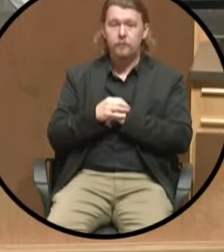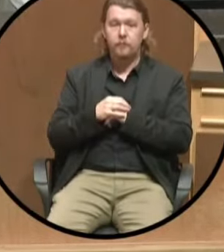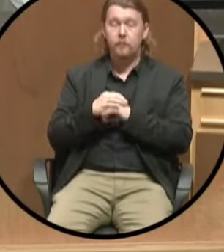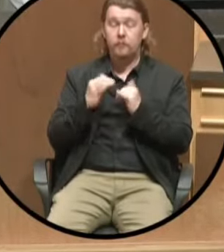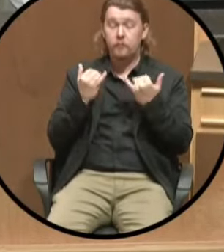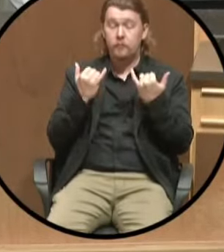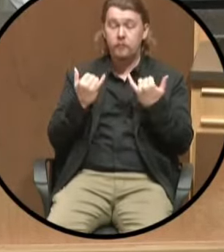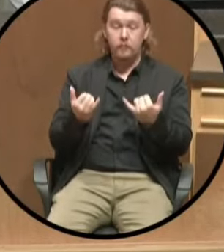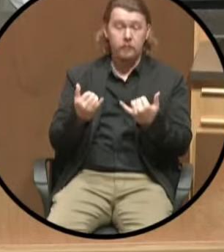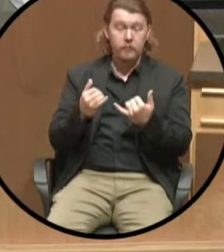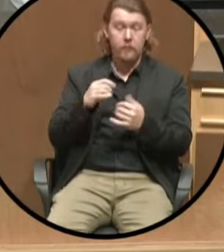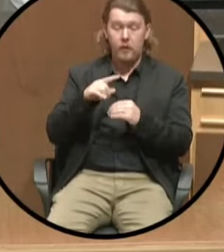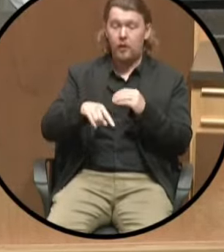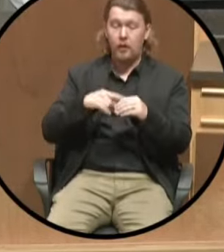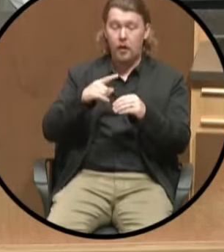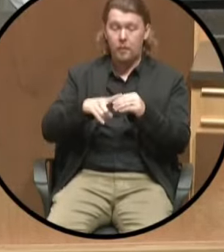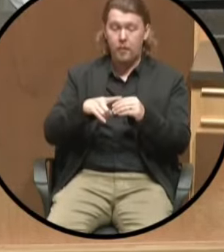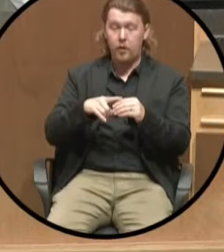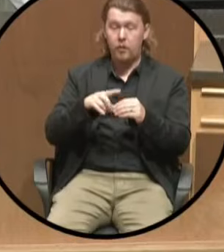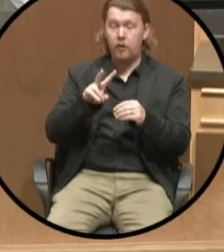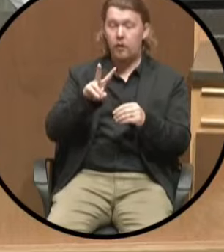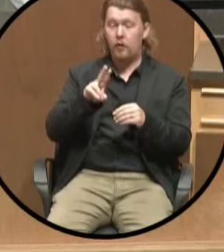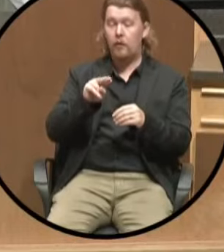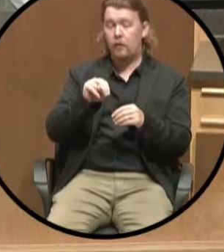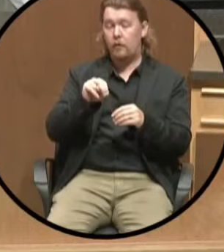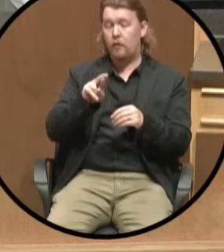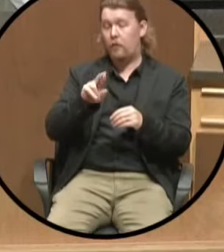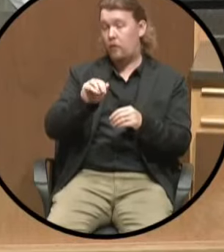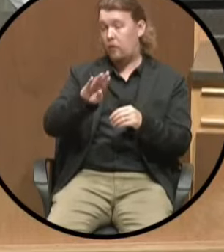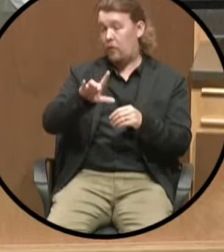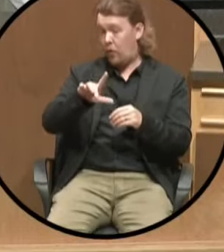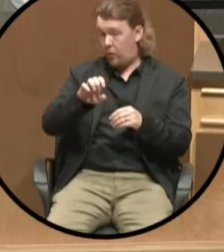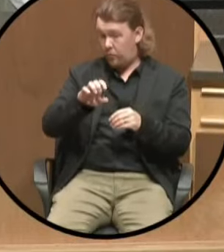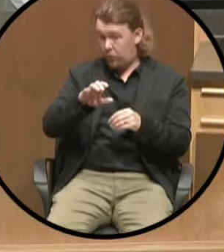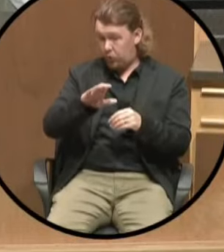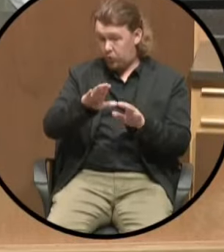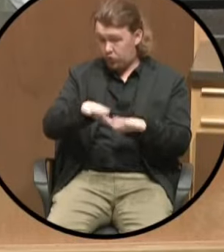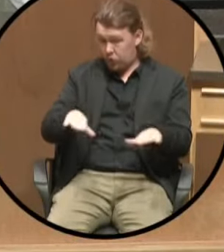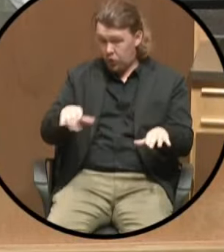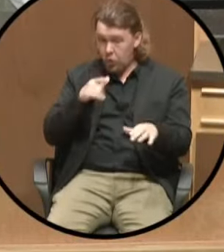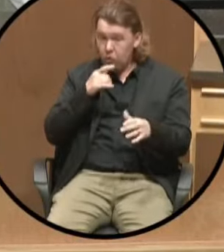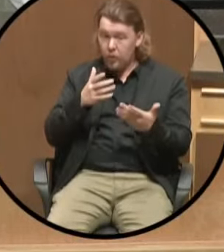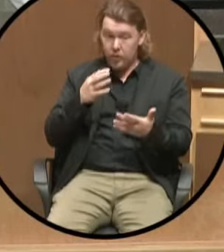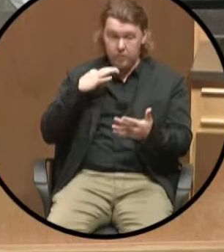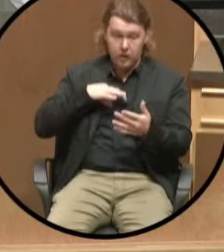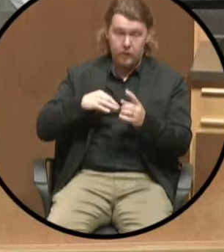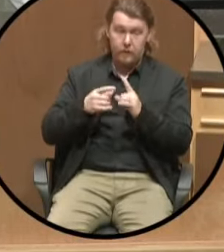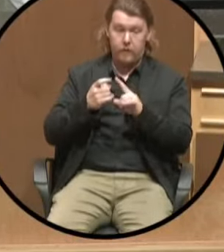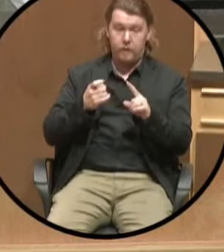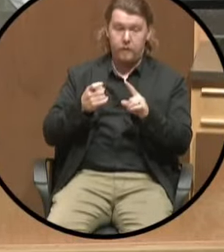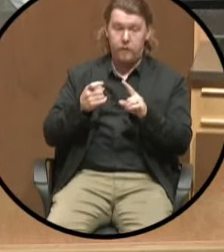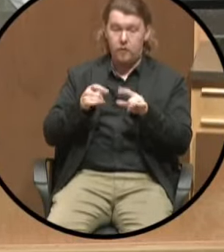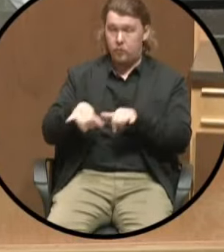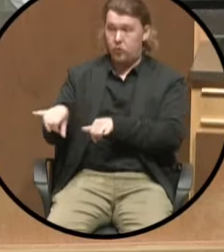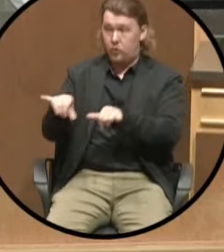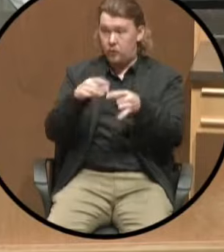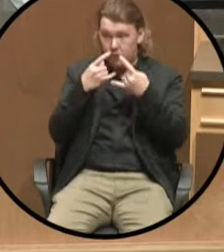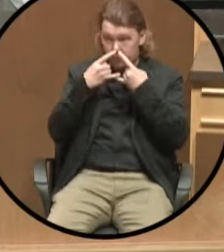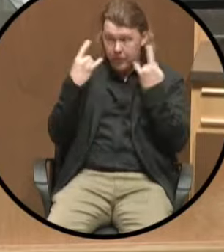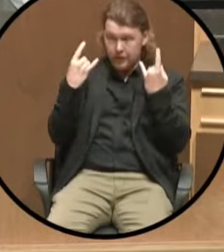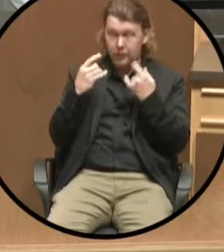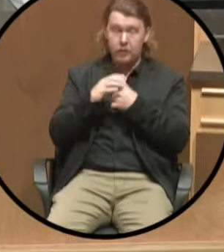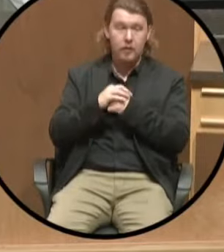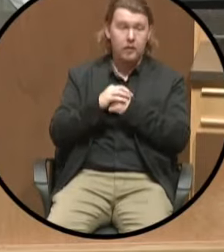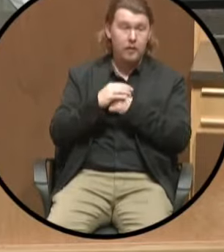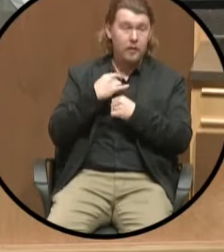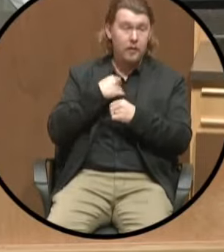to having a vulnerable child who may benefit from universal masking, I really think